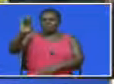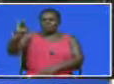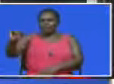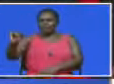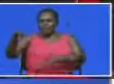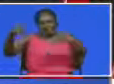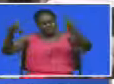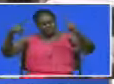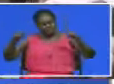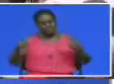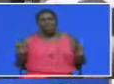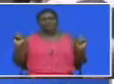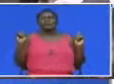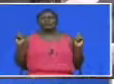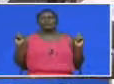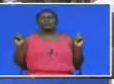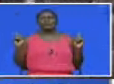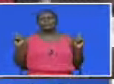bill sell through.